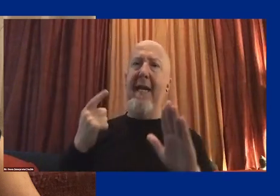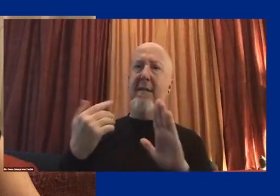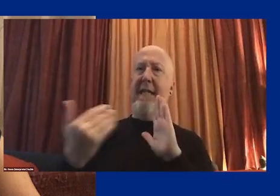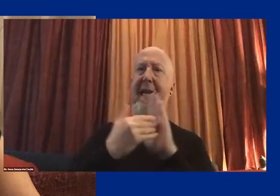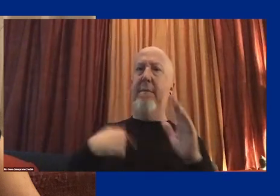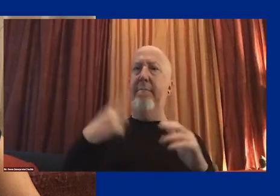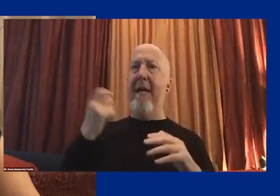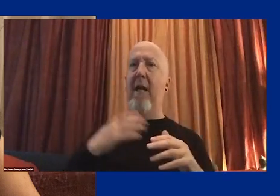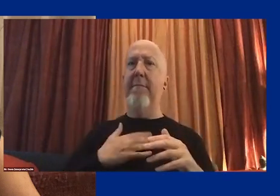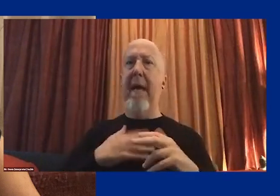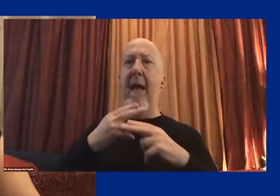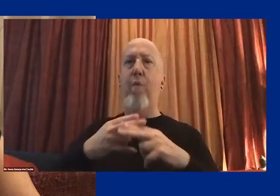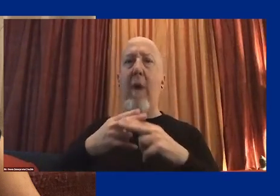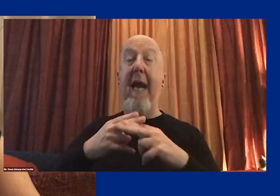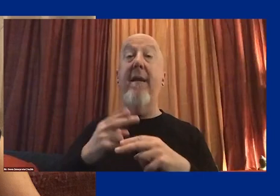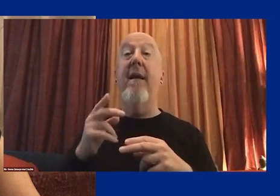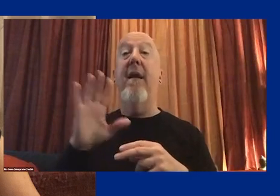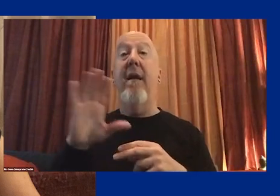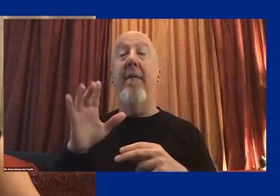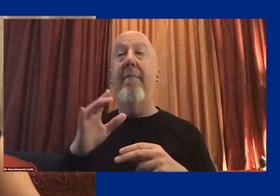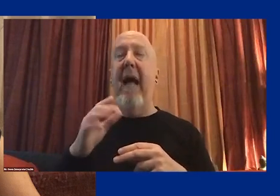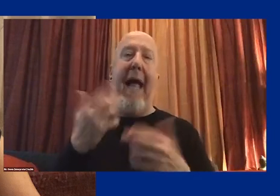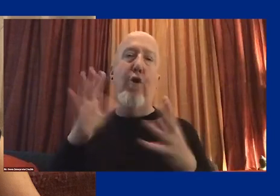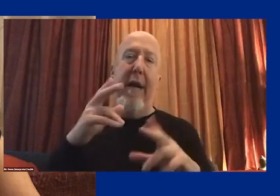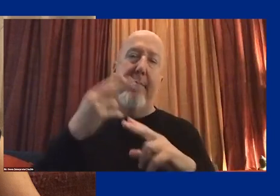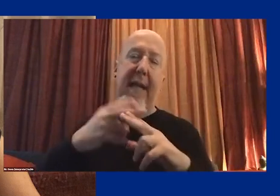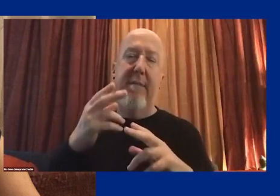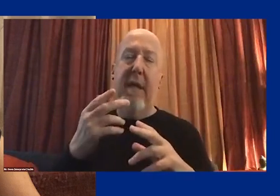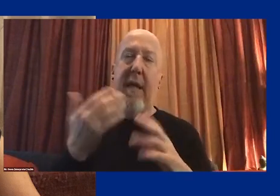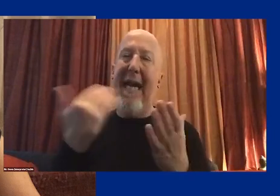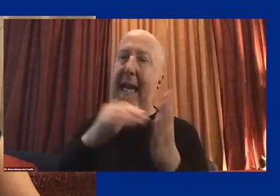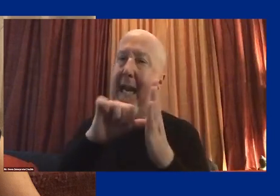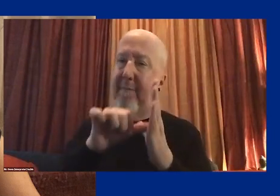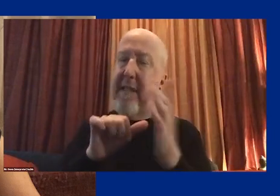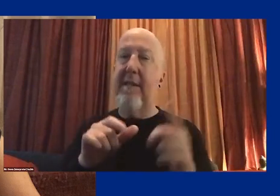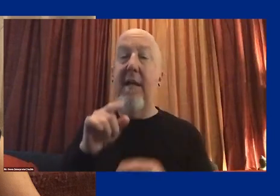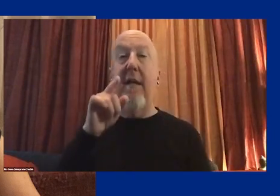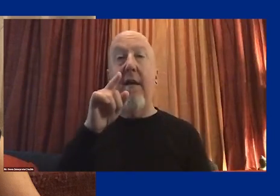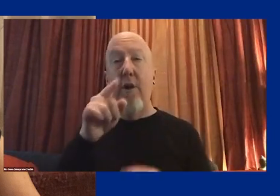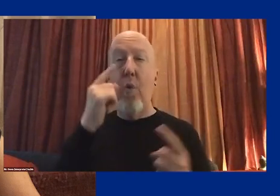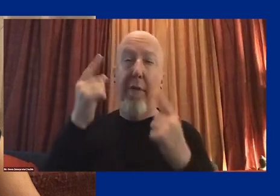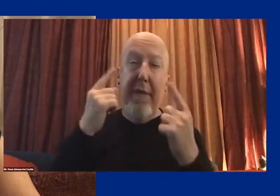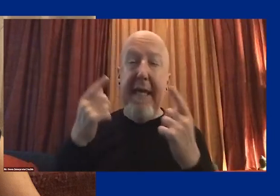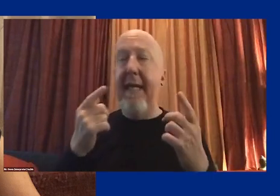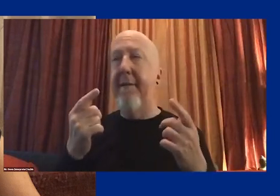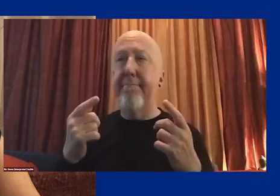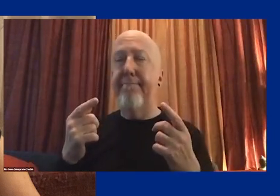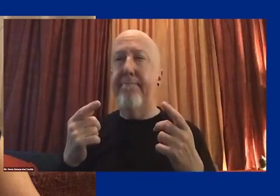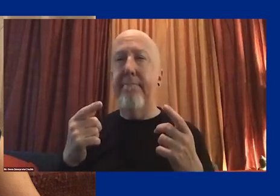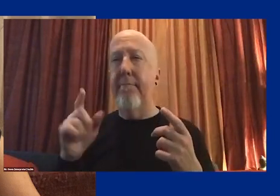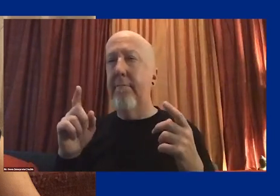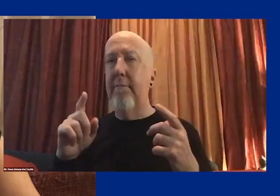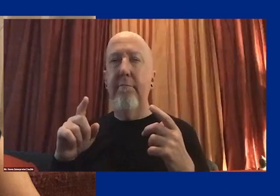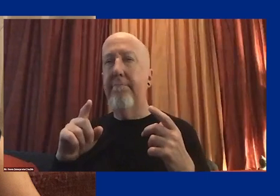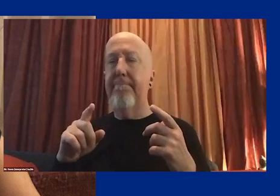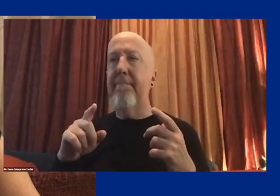but I really wanted to reinforce that when you're considering whether to go to get